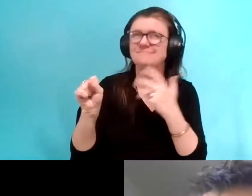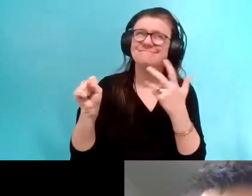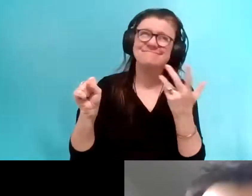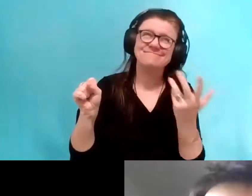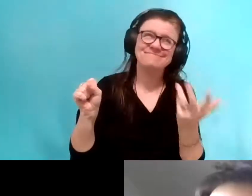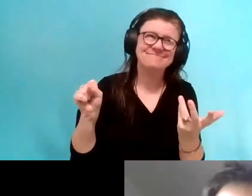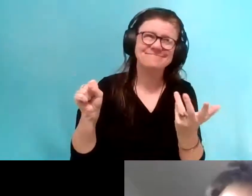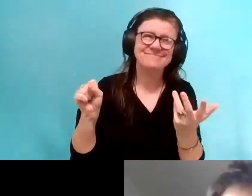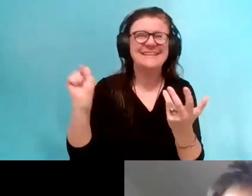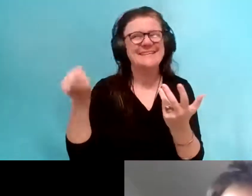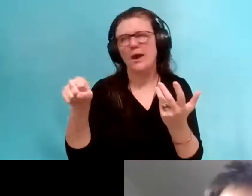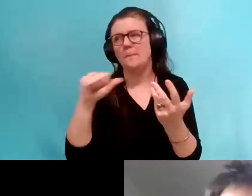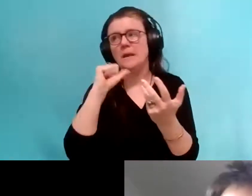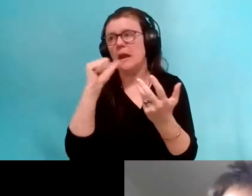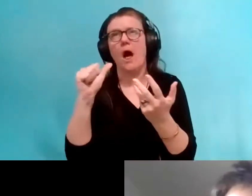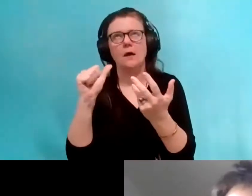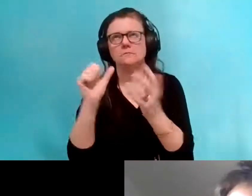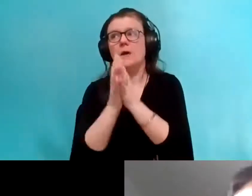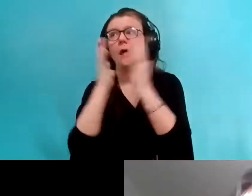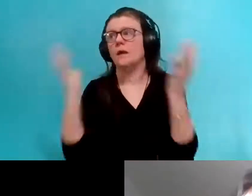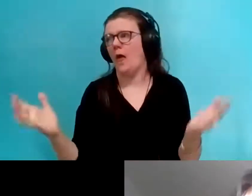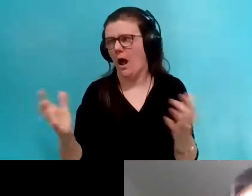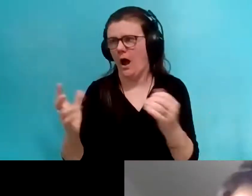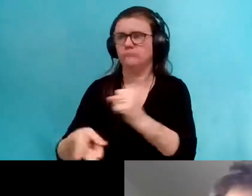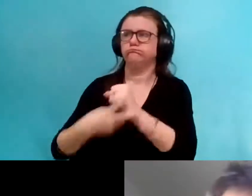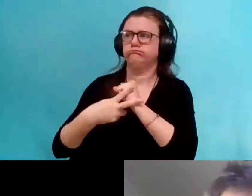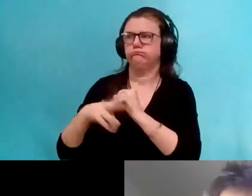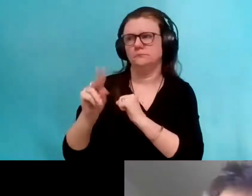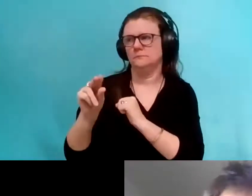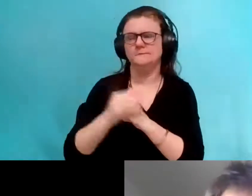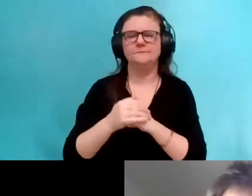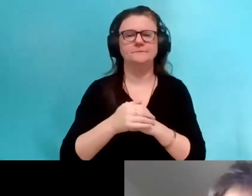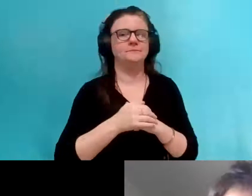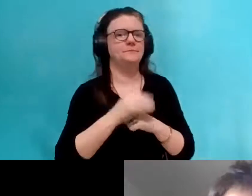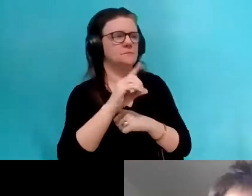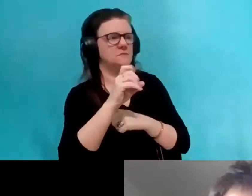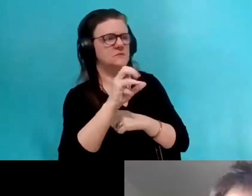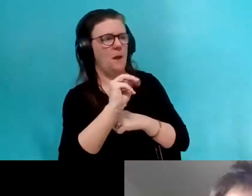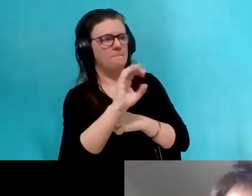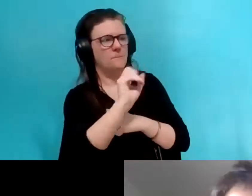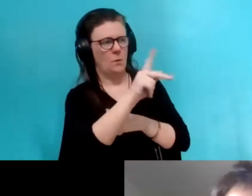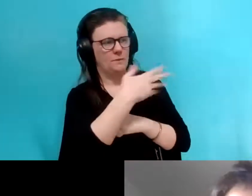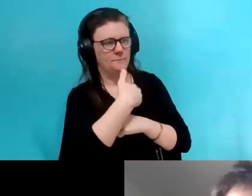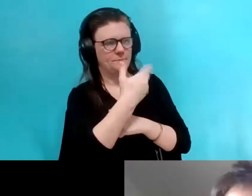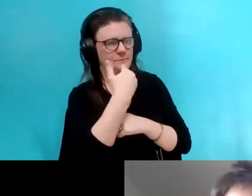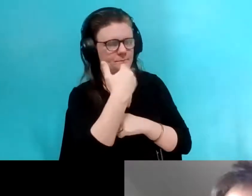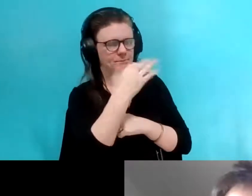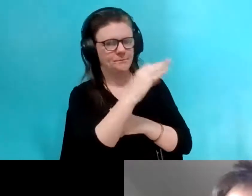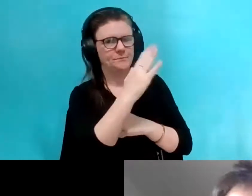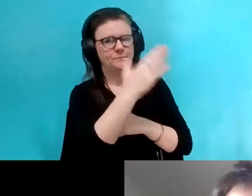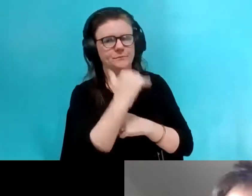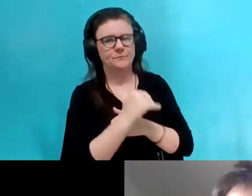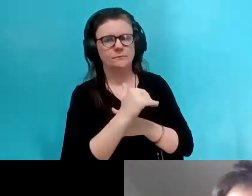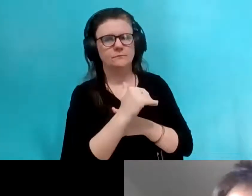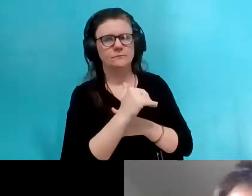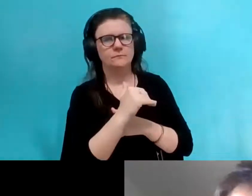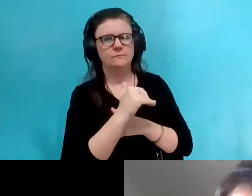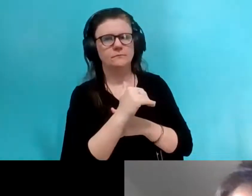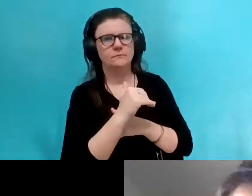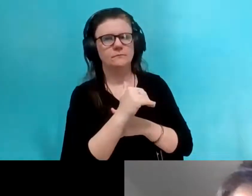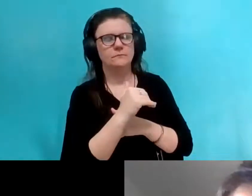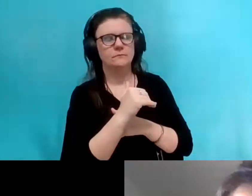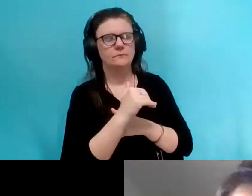But yes, not significant. So. Okay, thank you. And another for you. So when